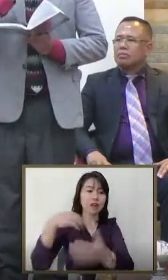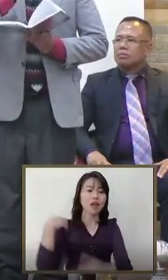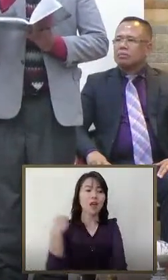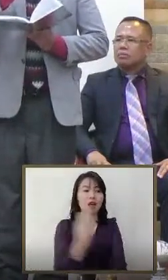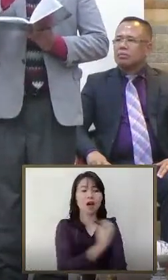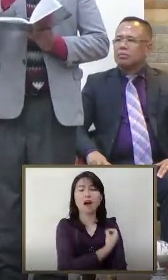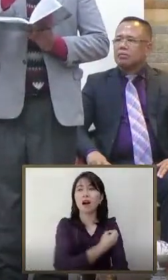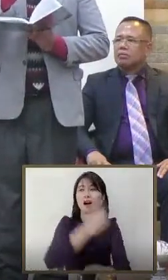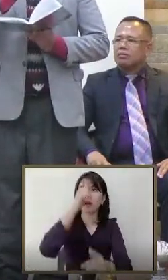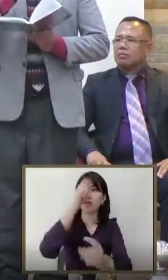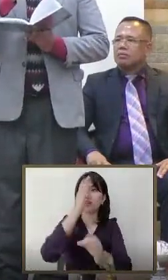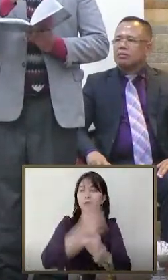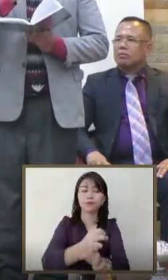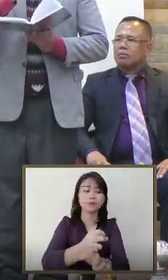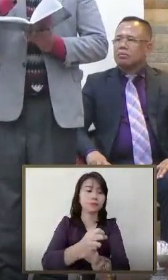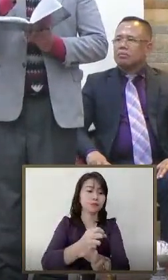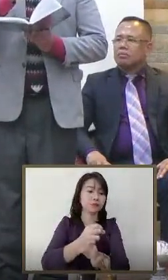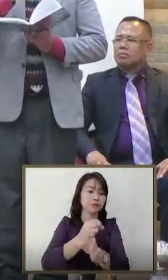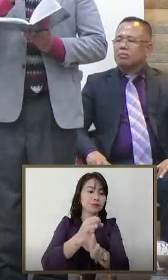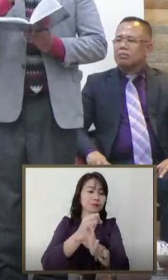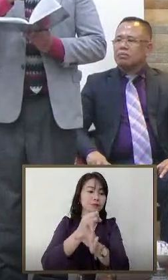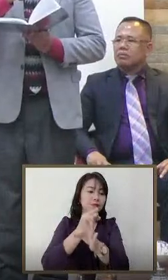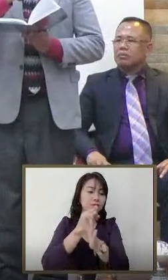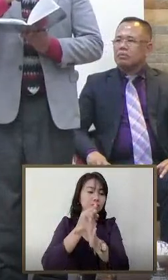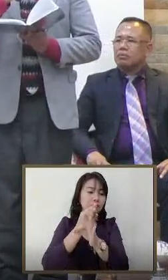stand our